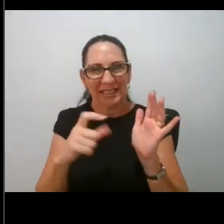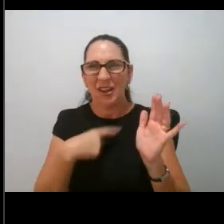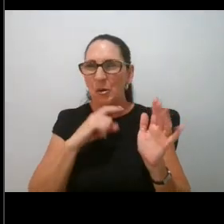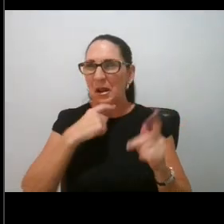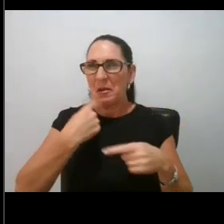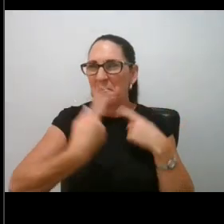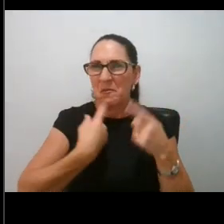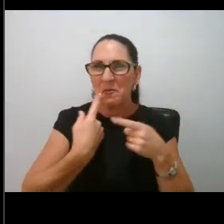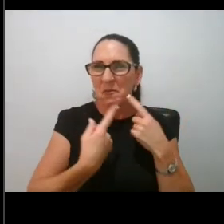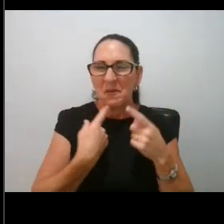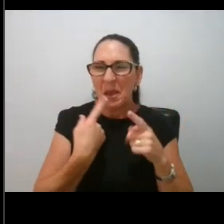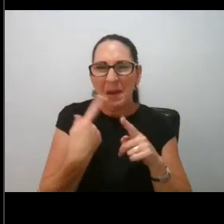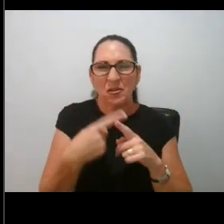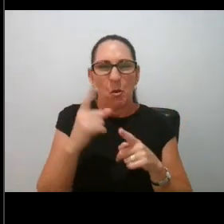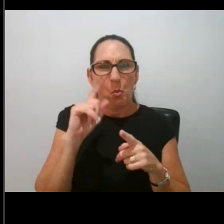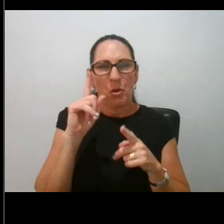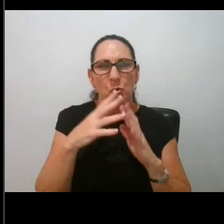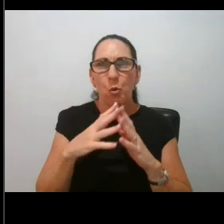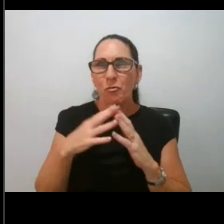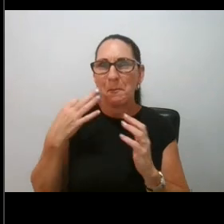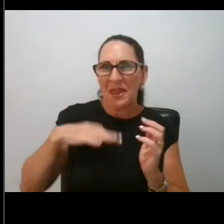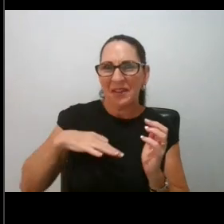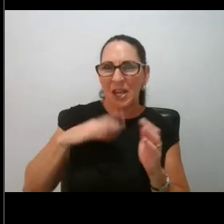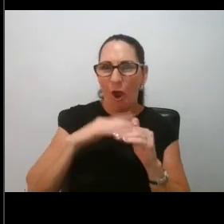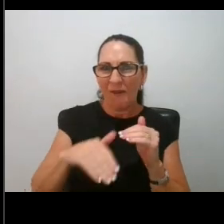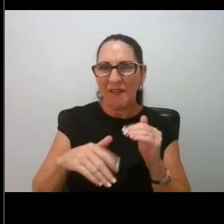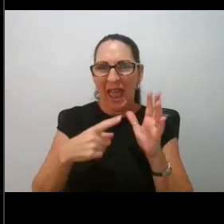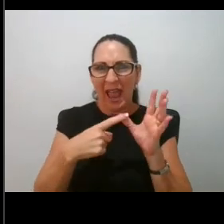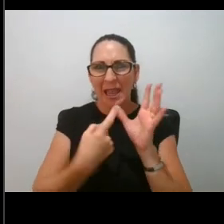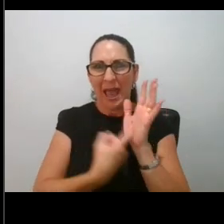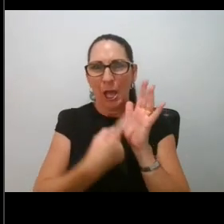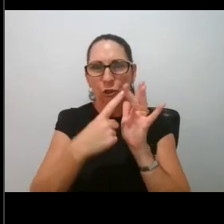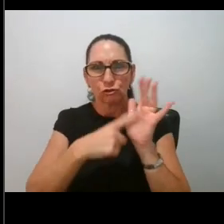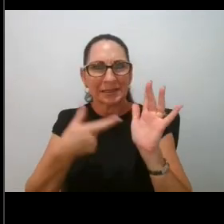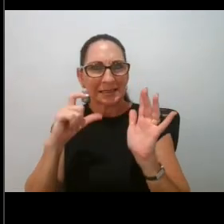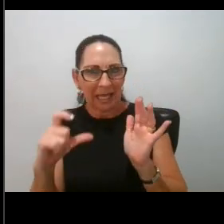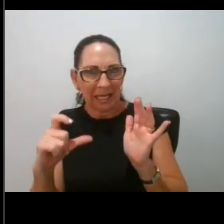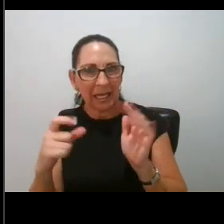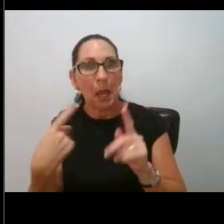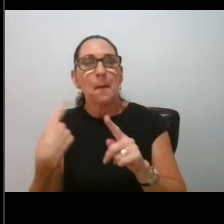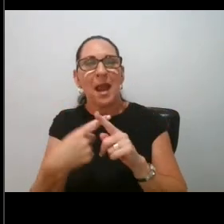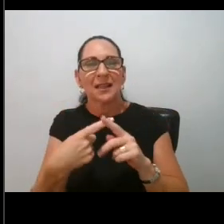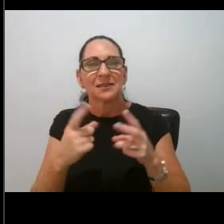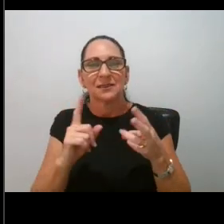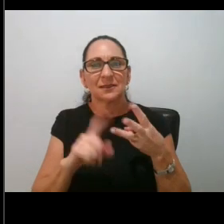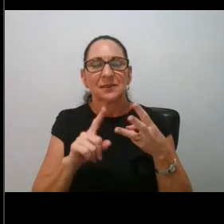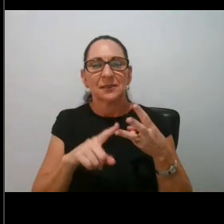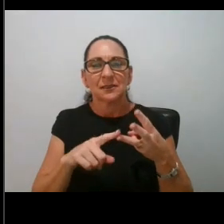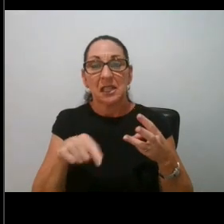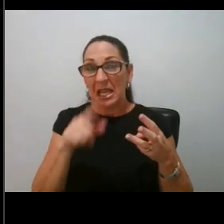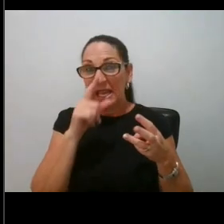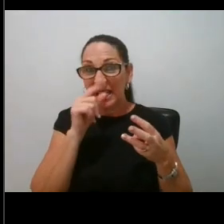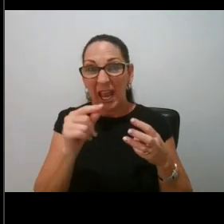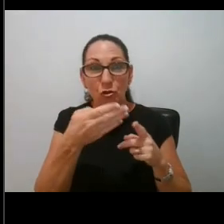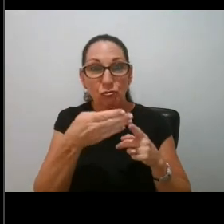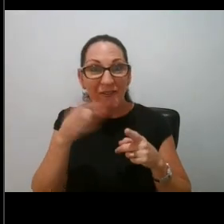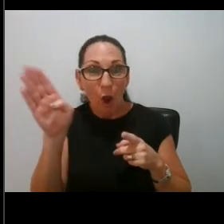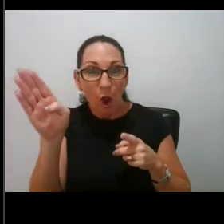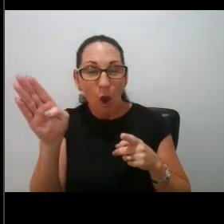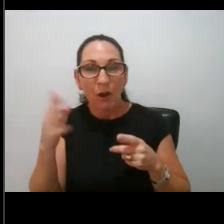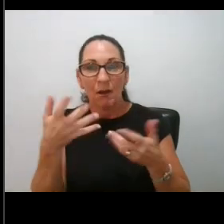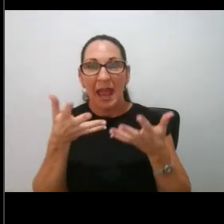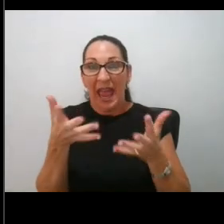restorative justice conferencing are, as well as what matters can be referred, what are eligible, how